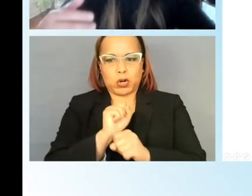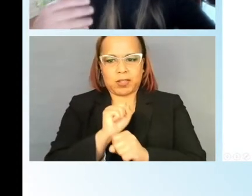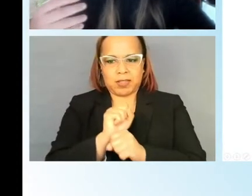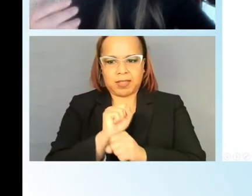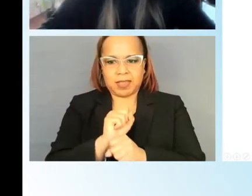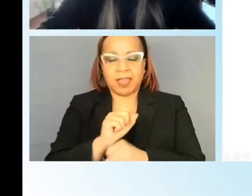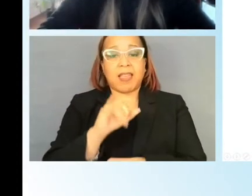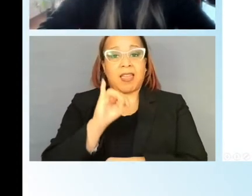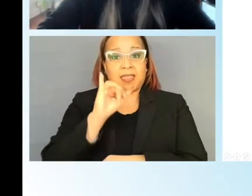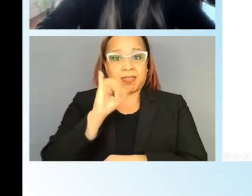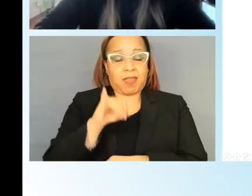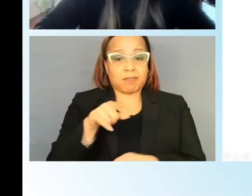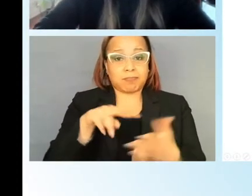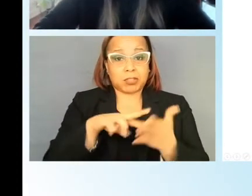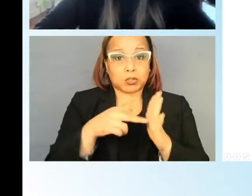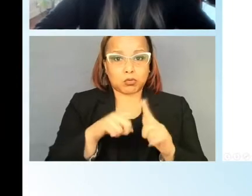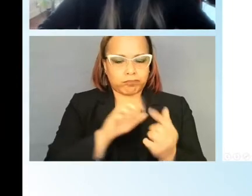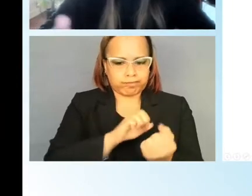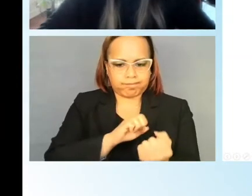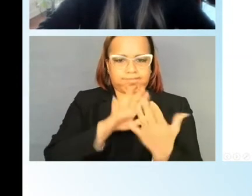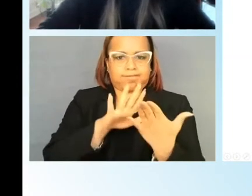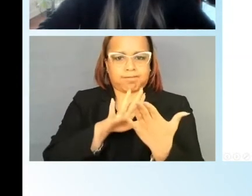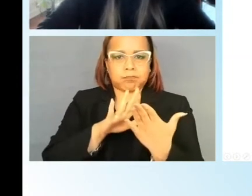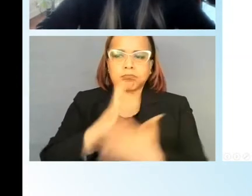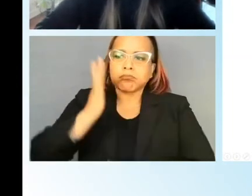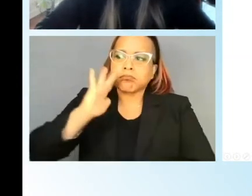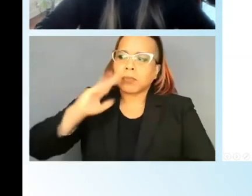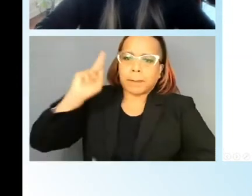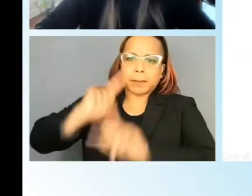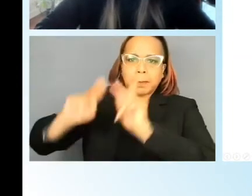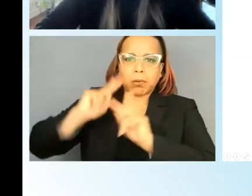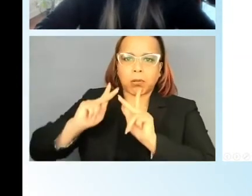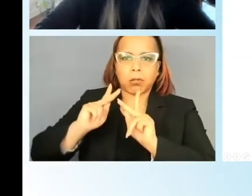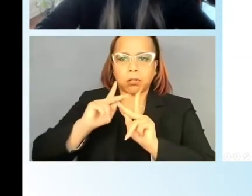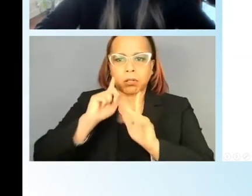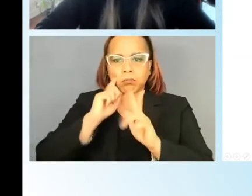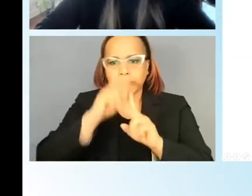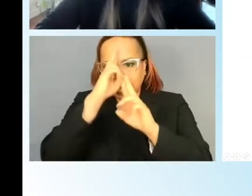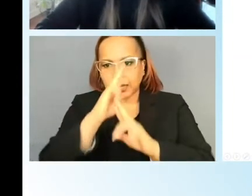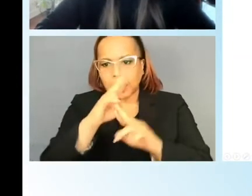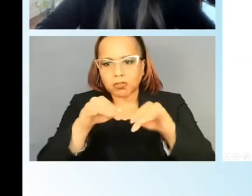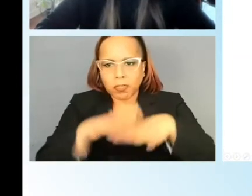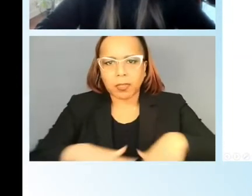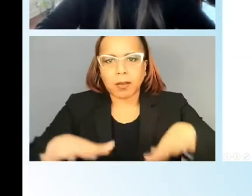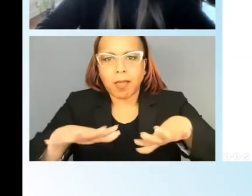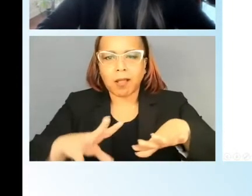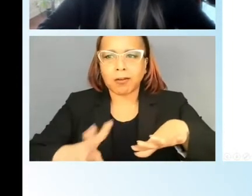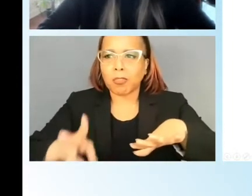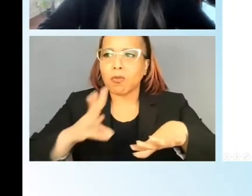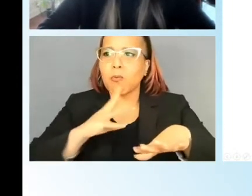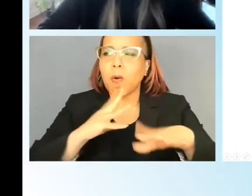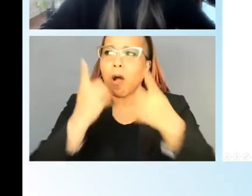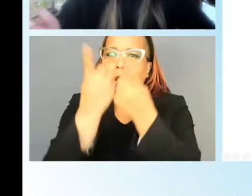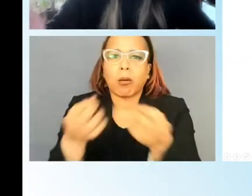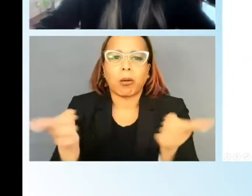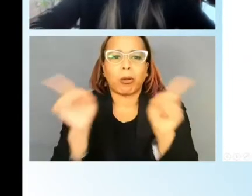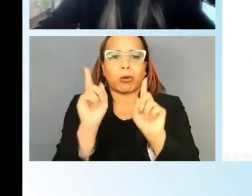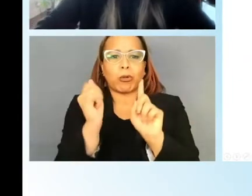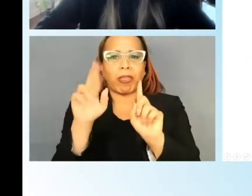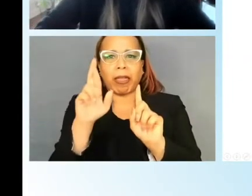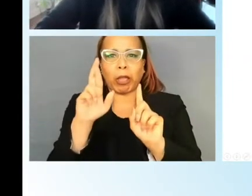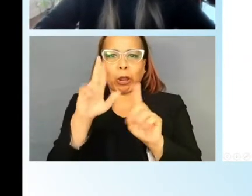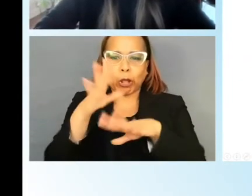to acknowledge the ancestral peoples, acknowledge the land, the water, the air, the earth, from